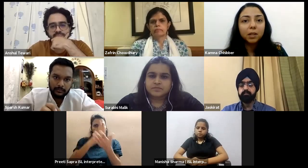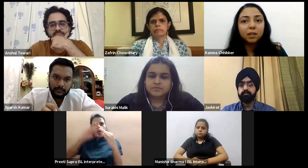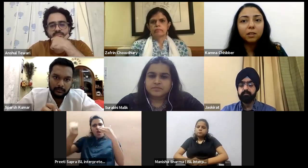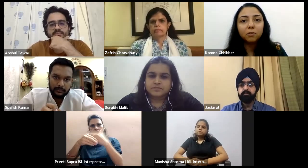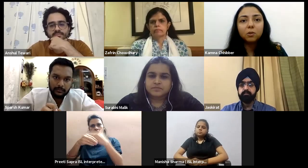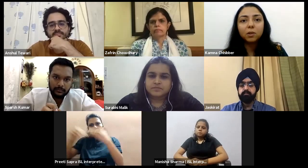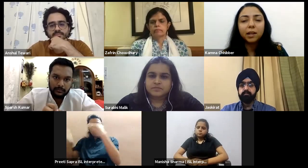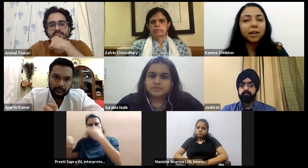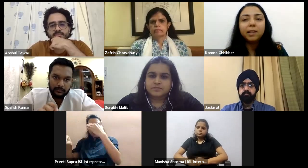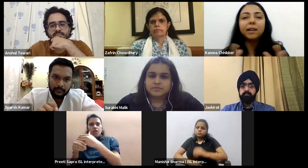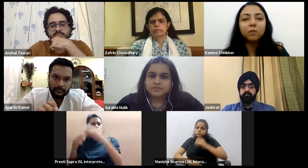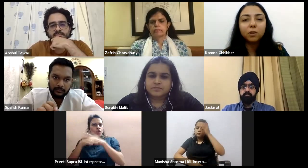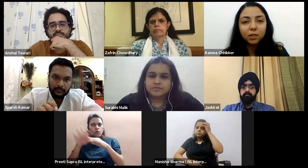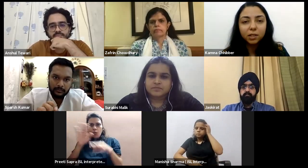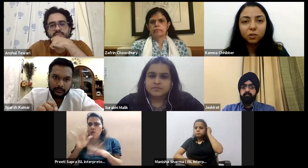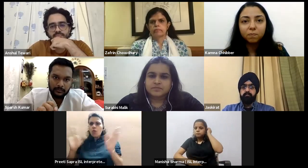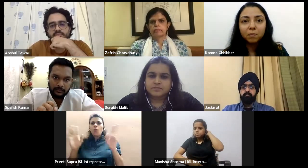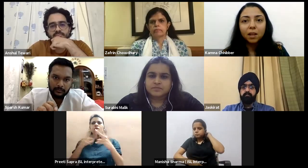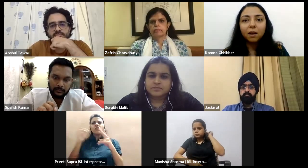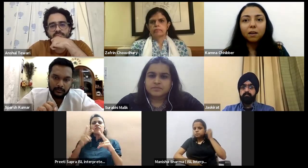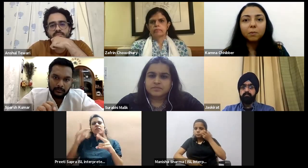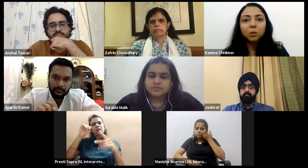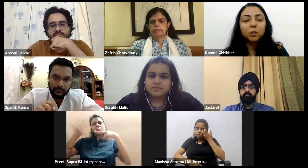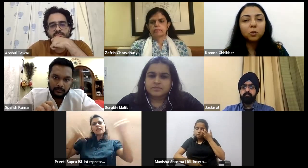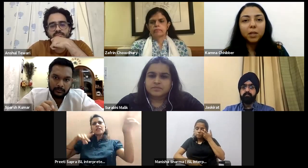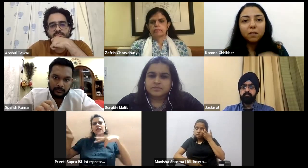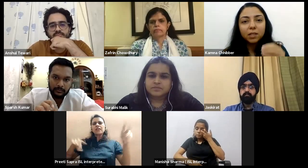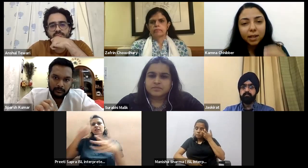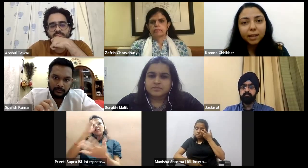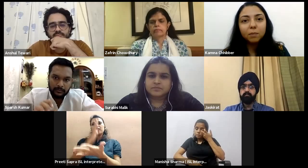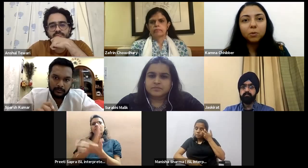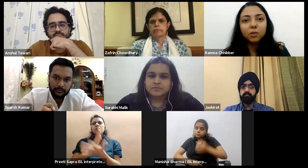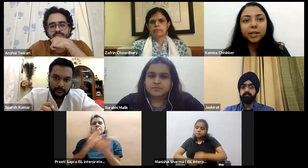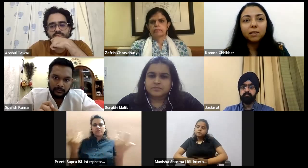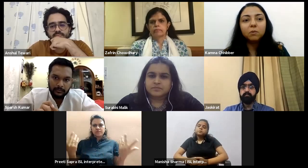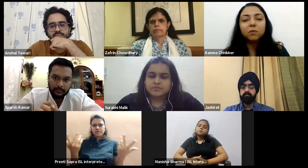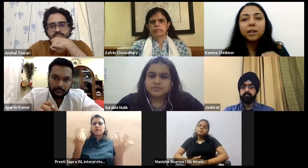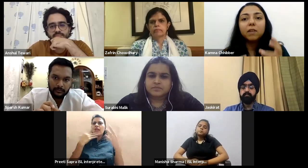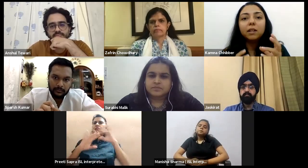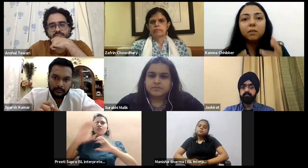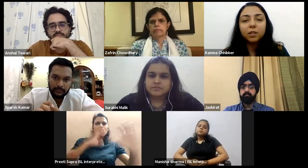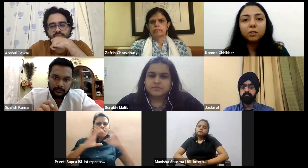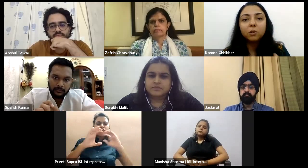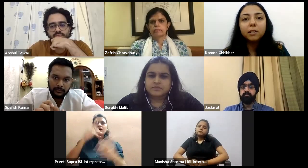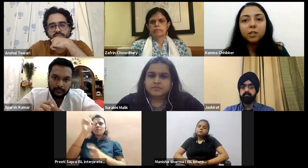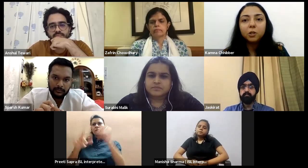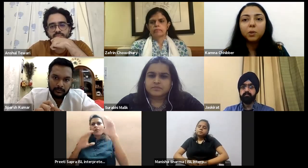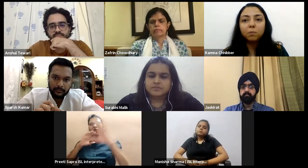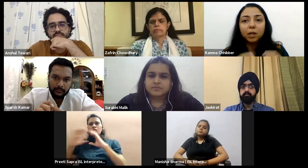So typically, if you're looking at any kind of a conversation, which could be even slightly polarizing, we would find it very difficult